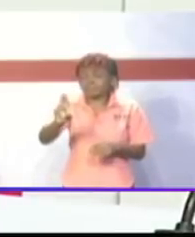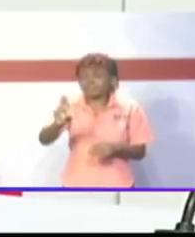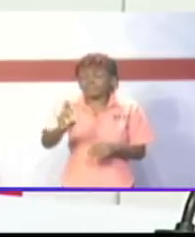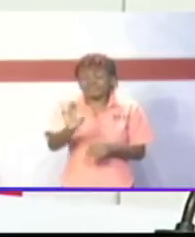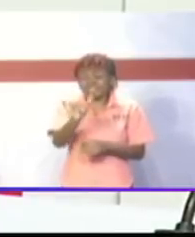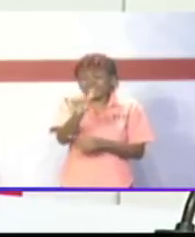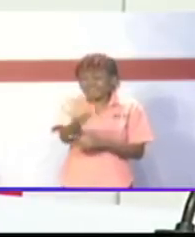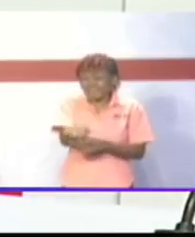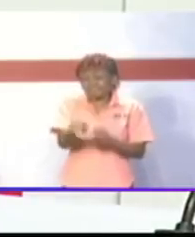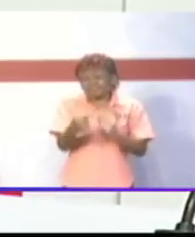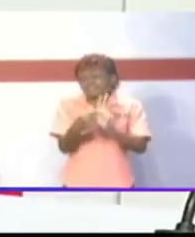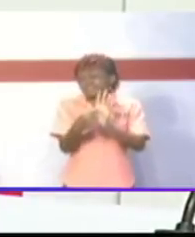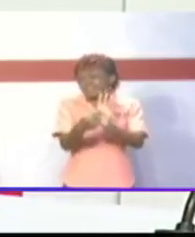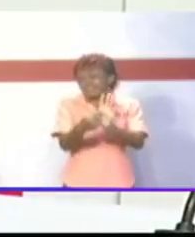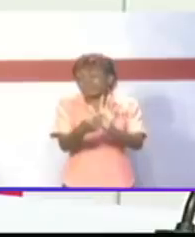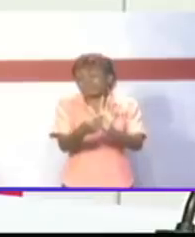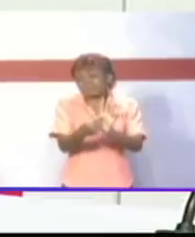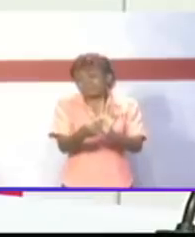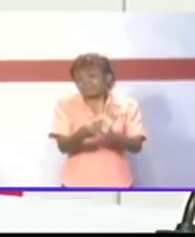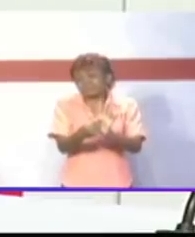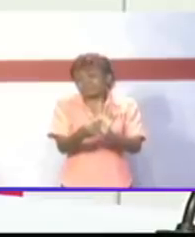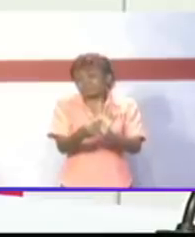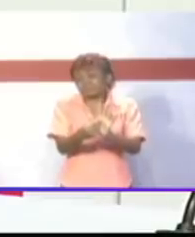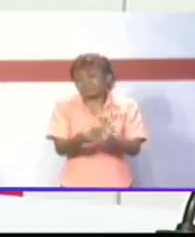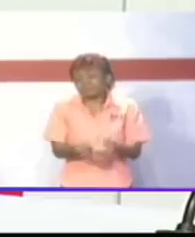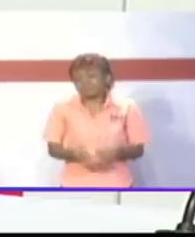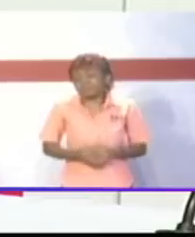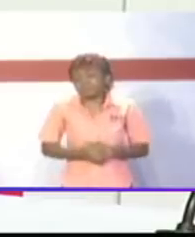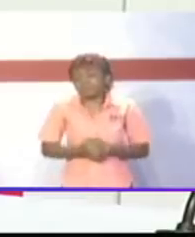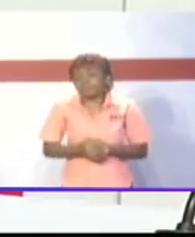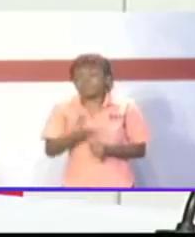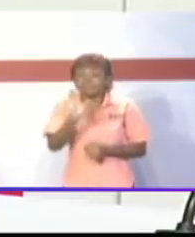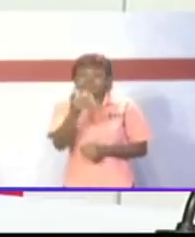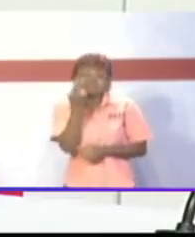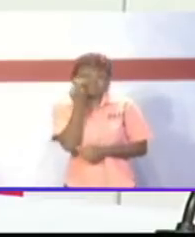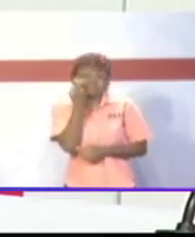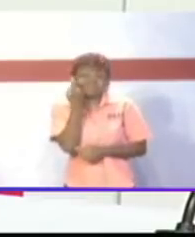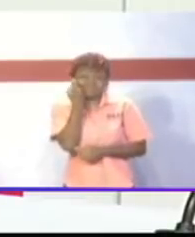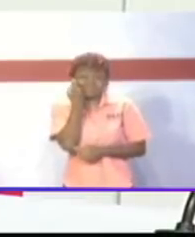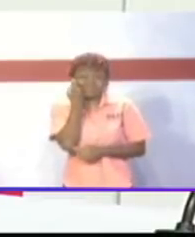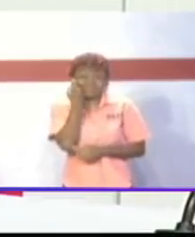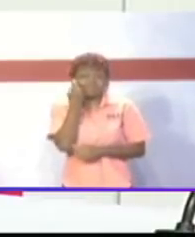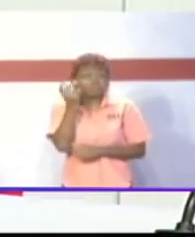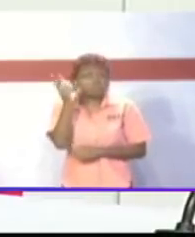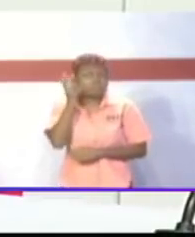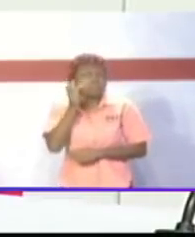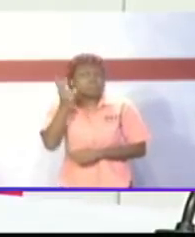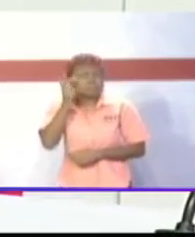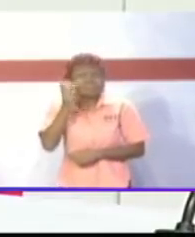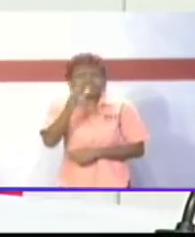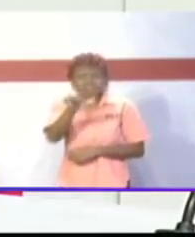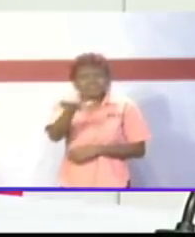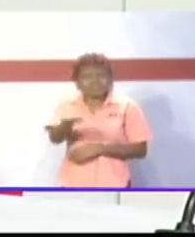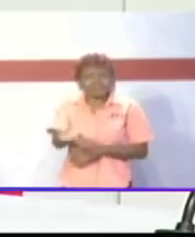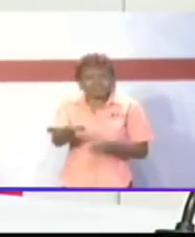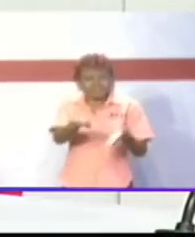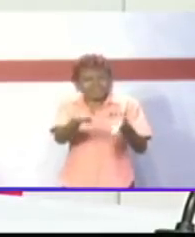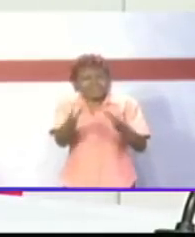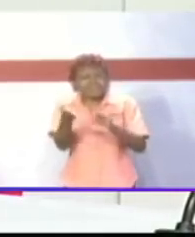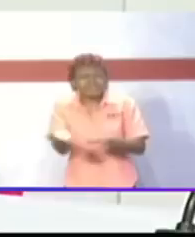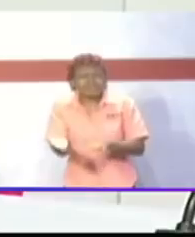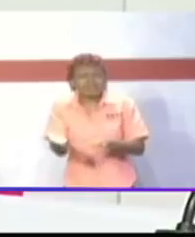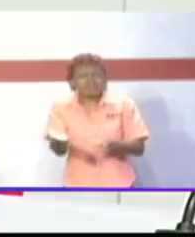the recent unfortunate and sad demise of a child that was reported on